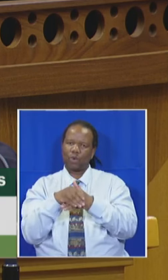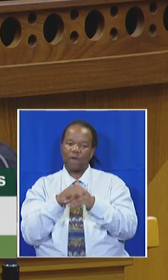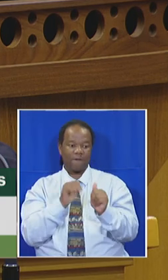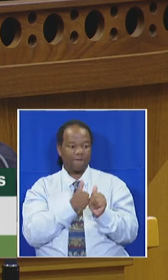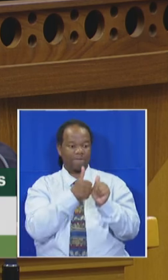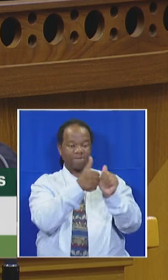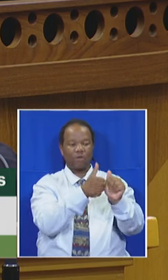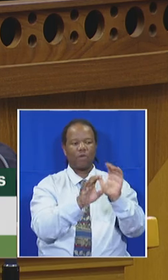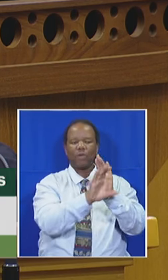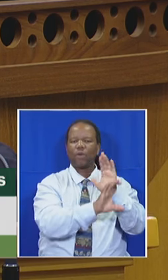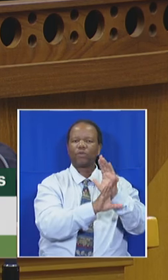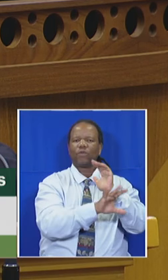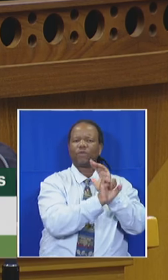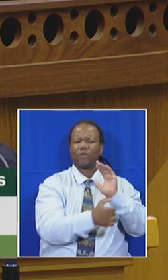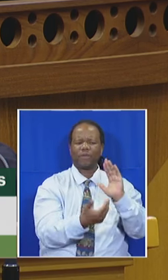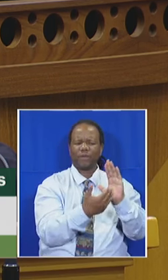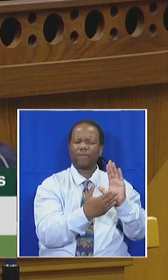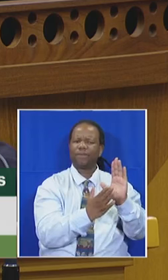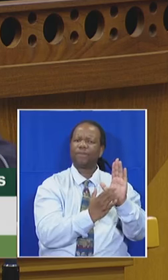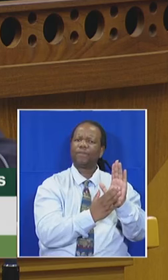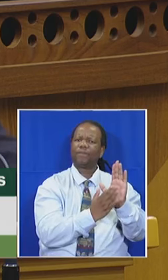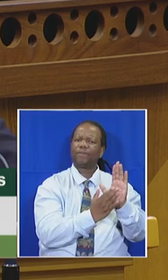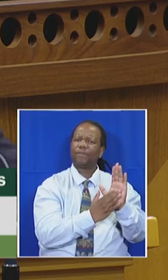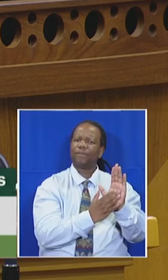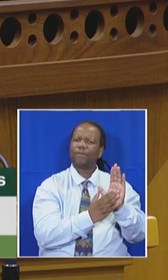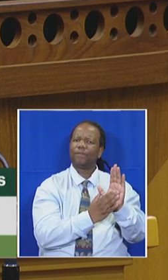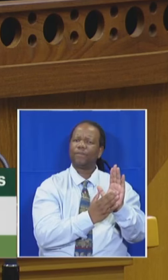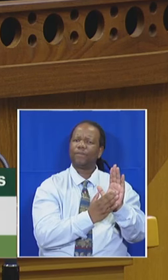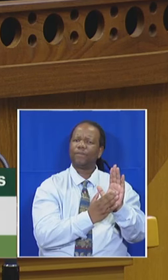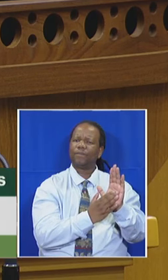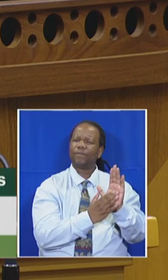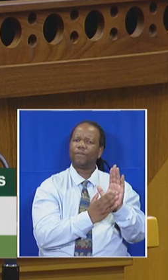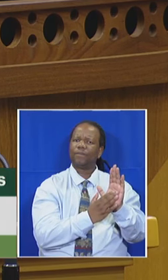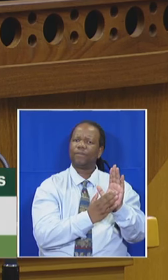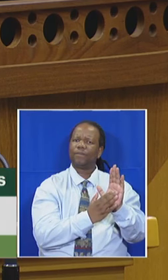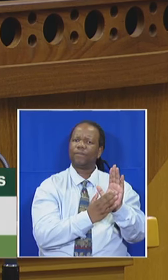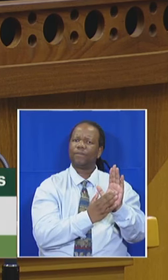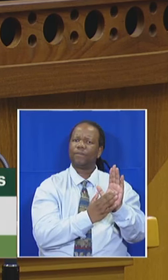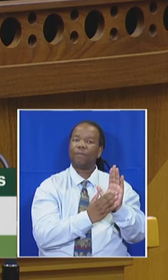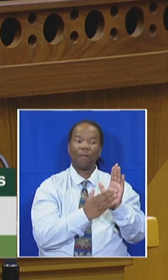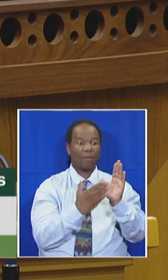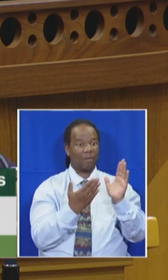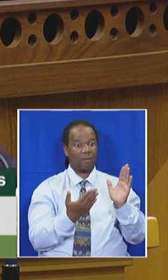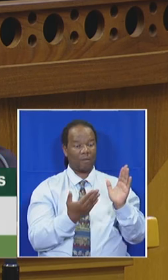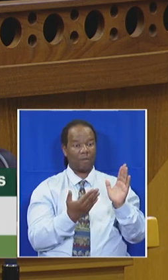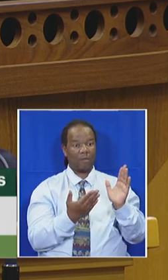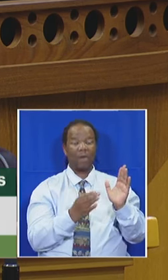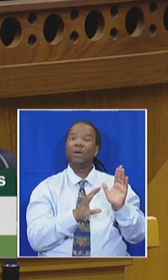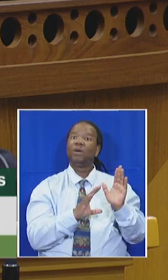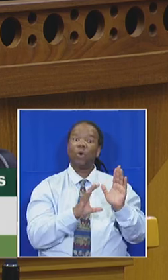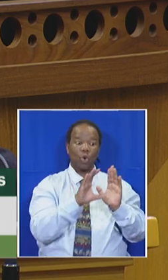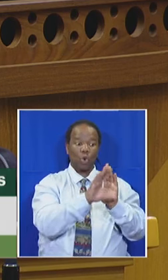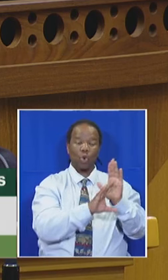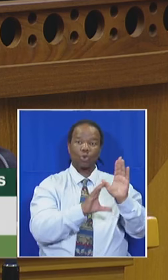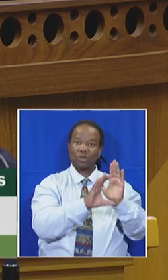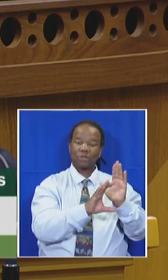the Republic. The Constitution joins us to heal the divisions